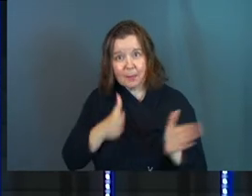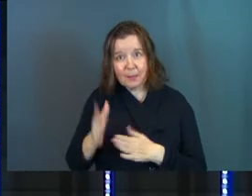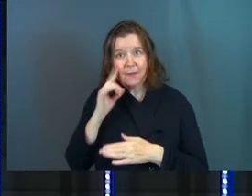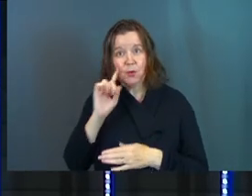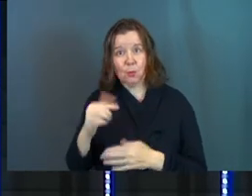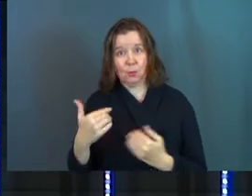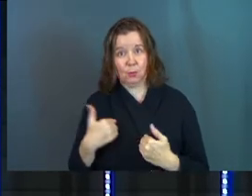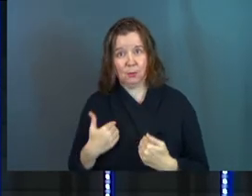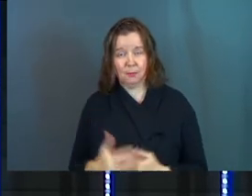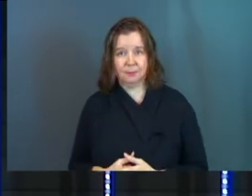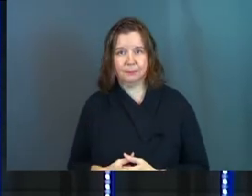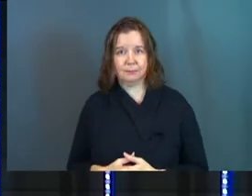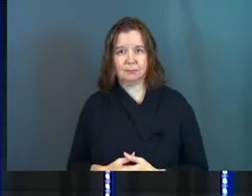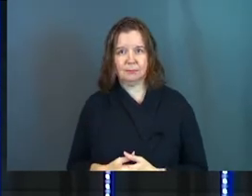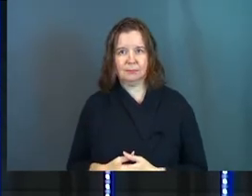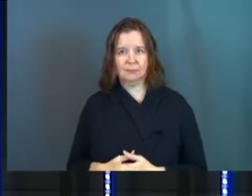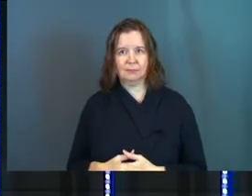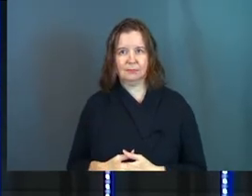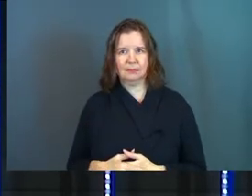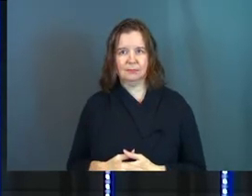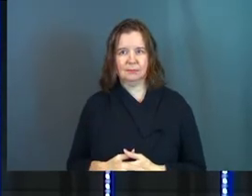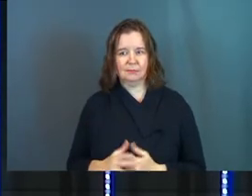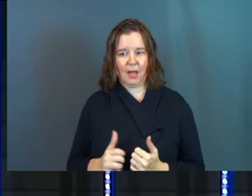plan for you. How do you find that?